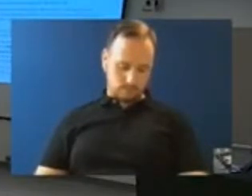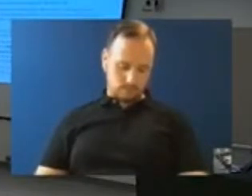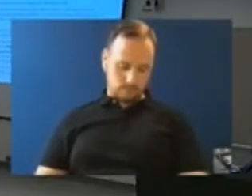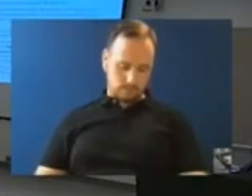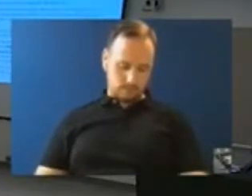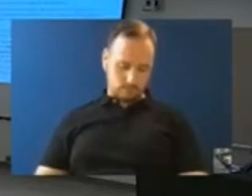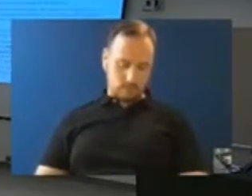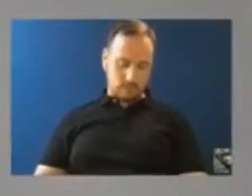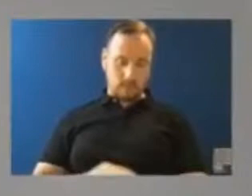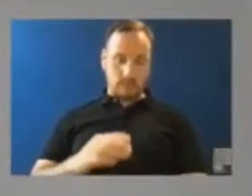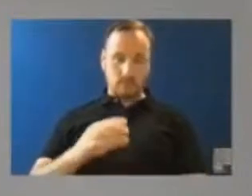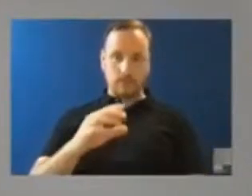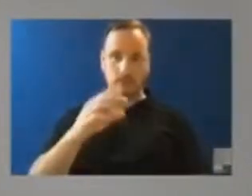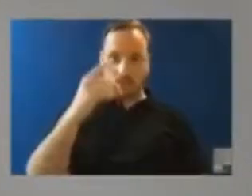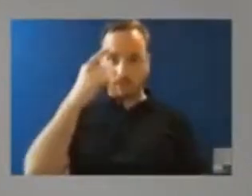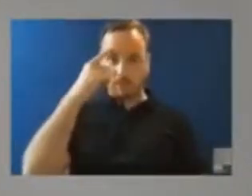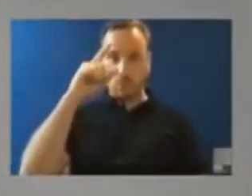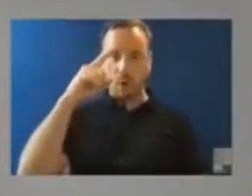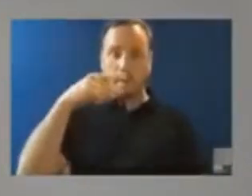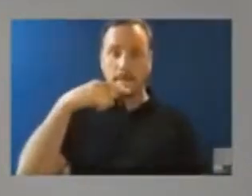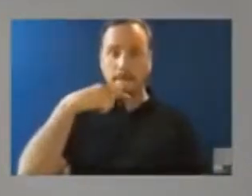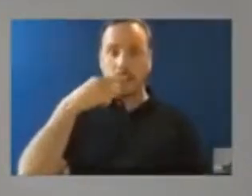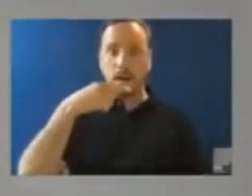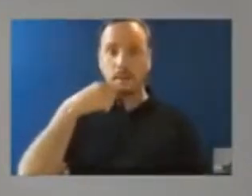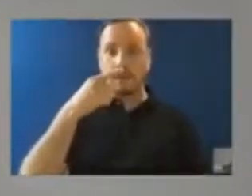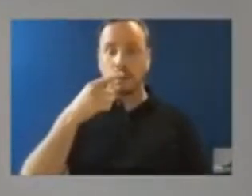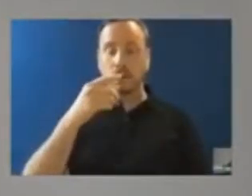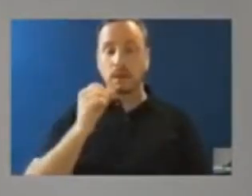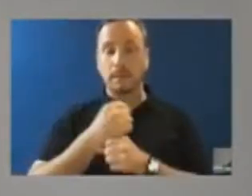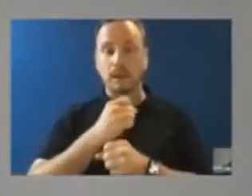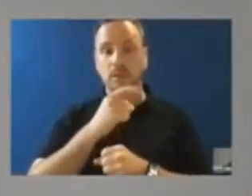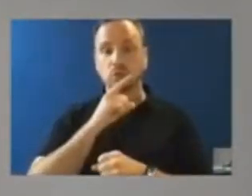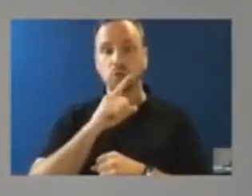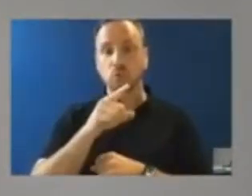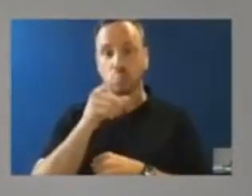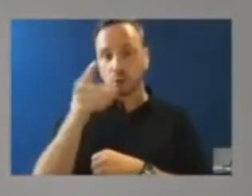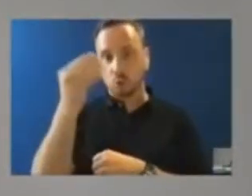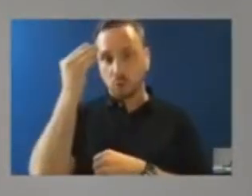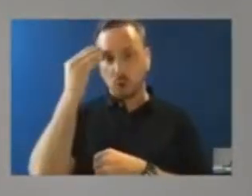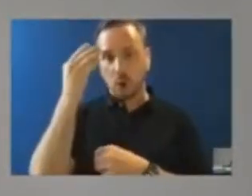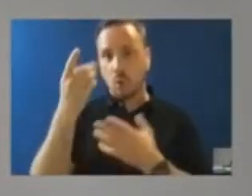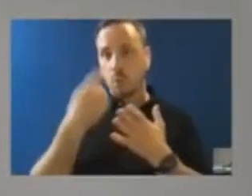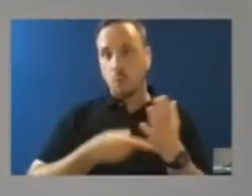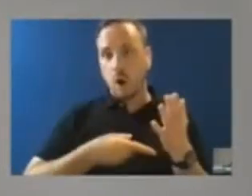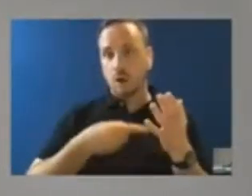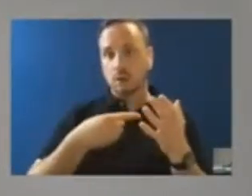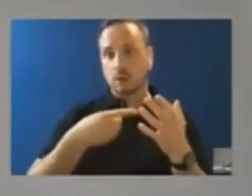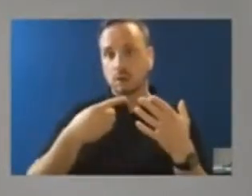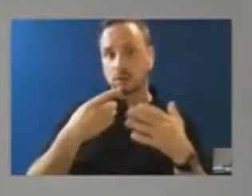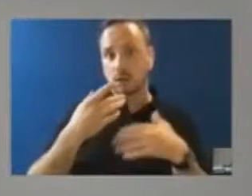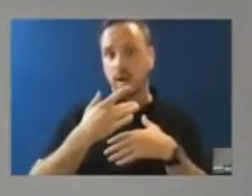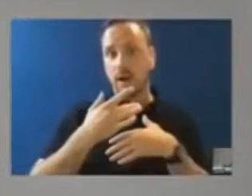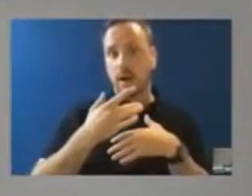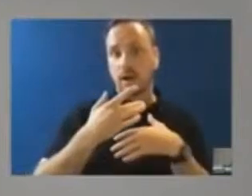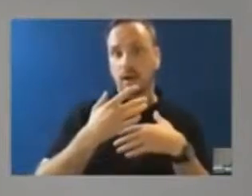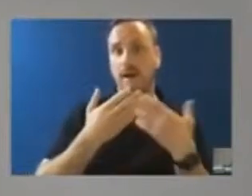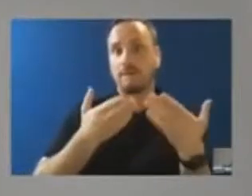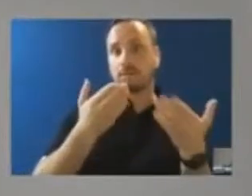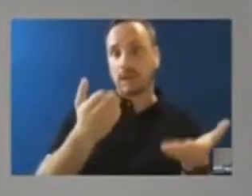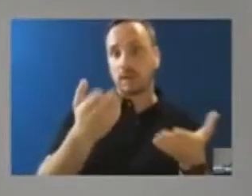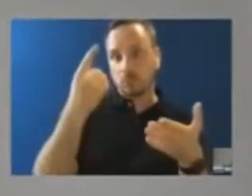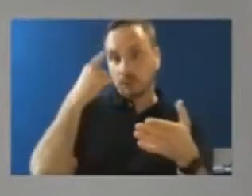the viewing public to make certain that you know what is available for our staff and students as they come